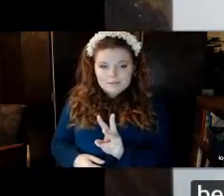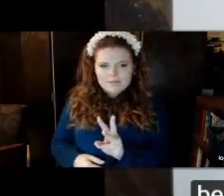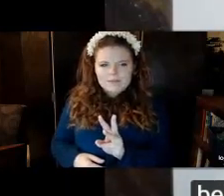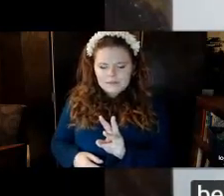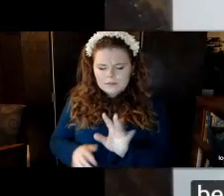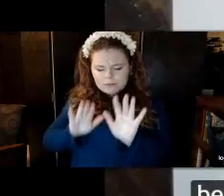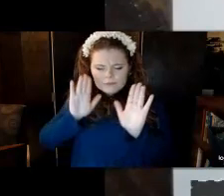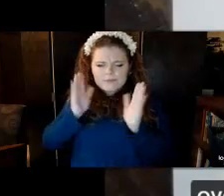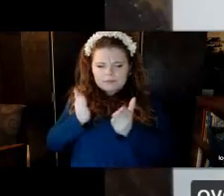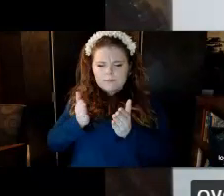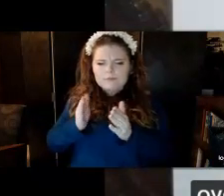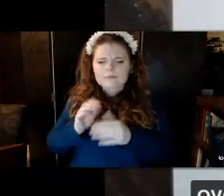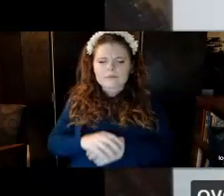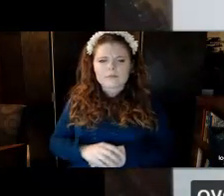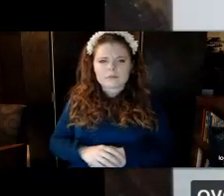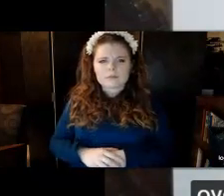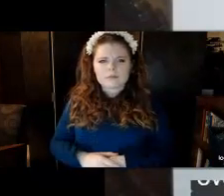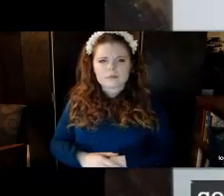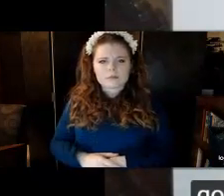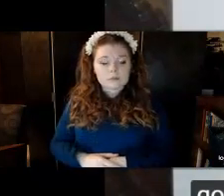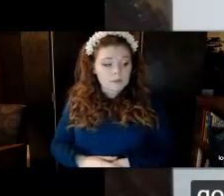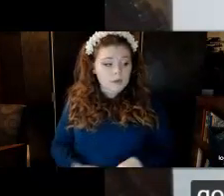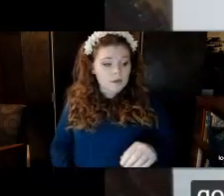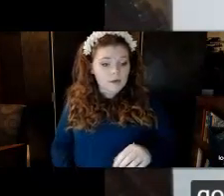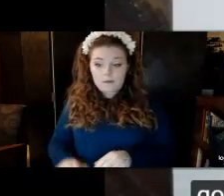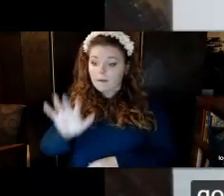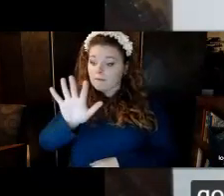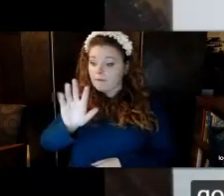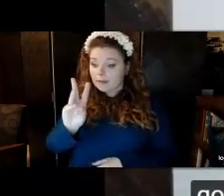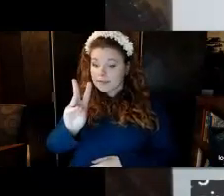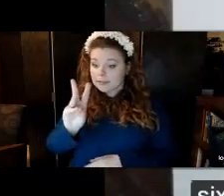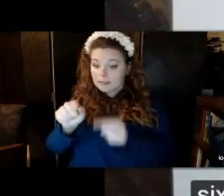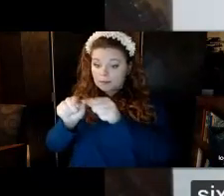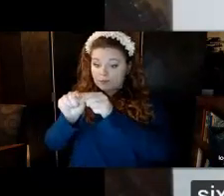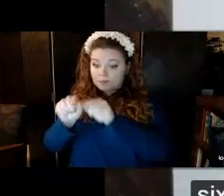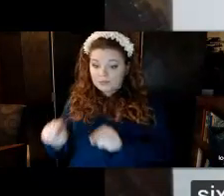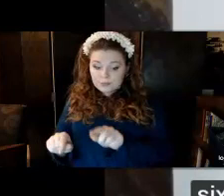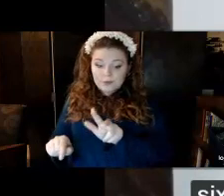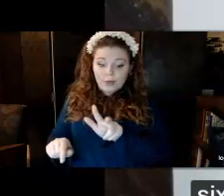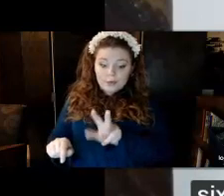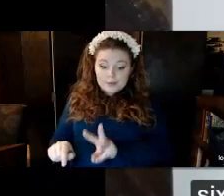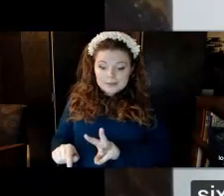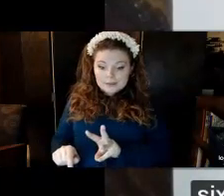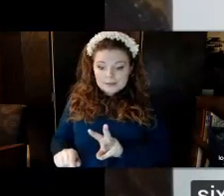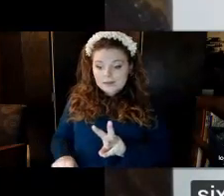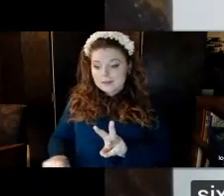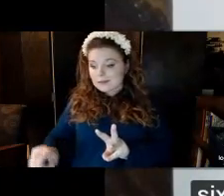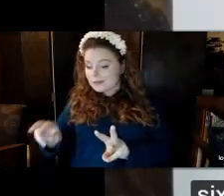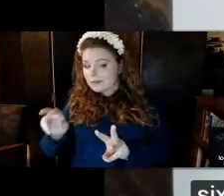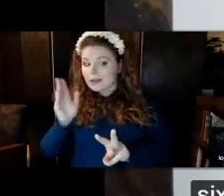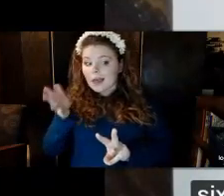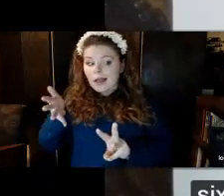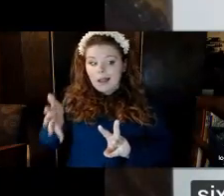of. So what I'm going to do is I'm going to take 5/6 and I'm going to split it in 2 parts. 3/6 and then